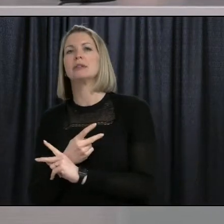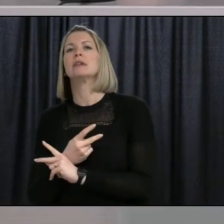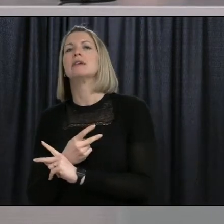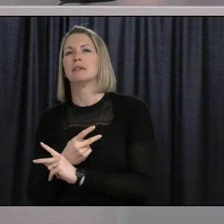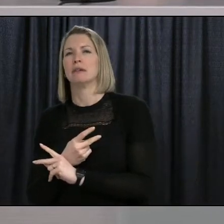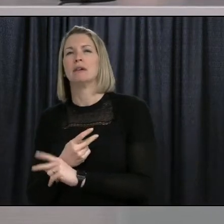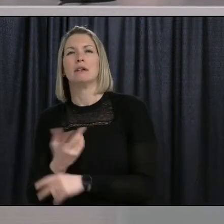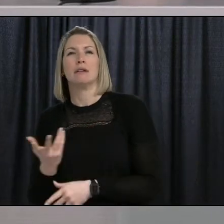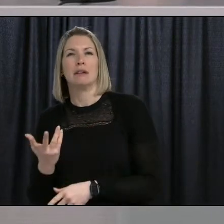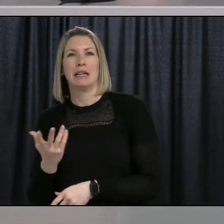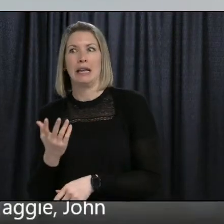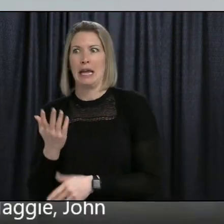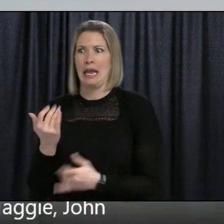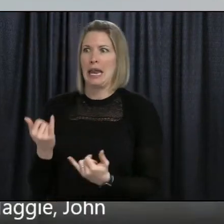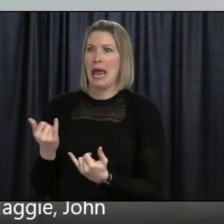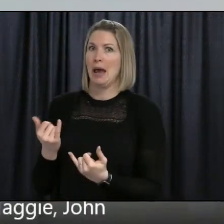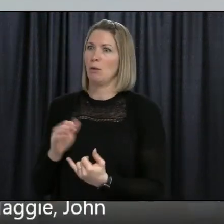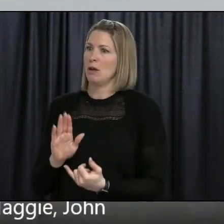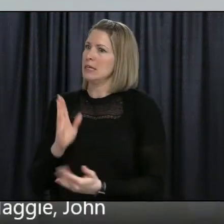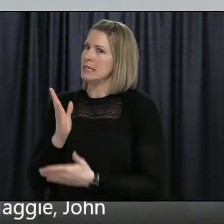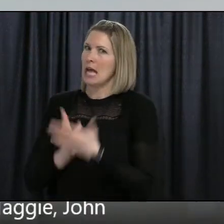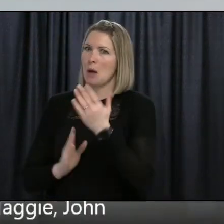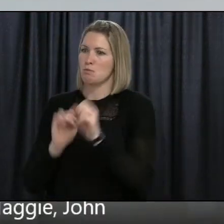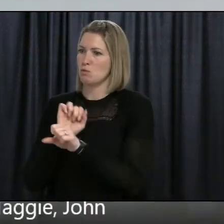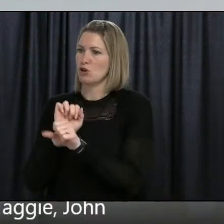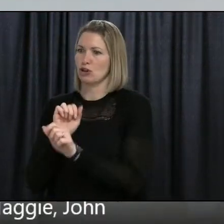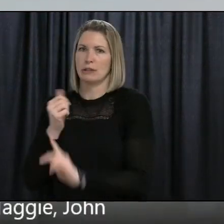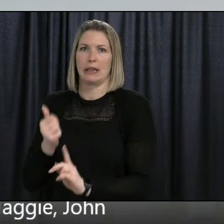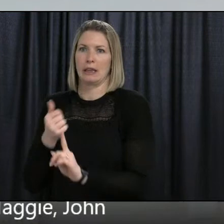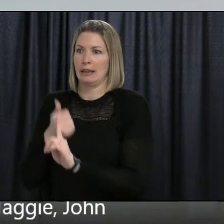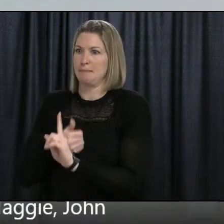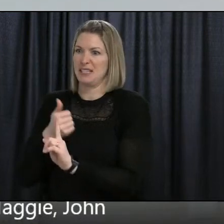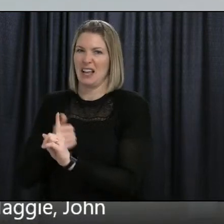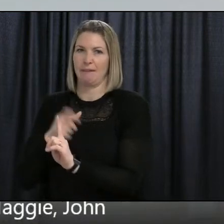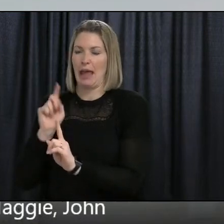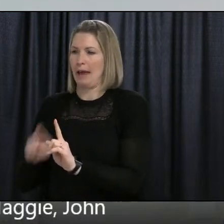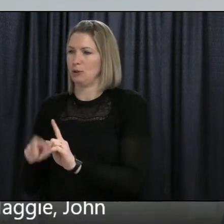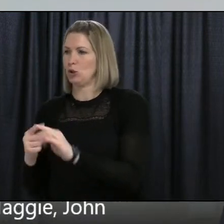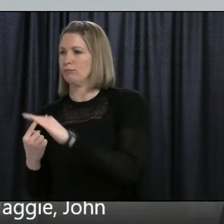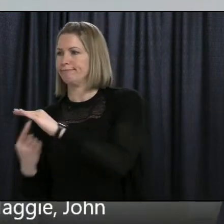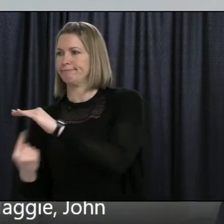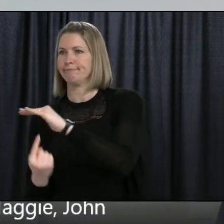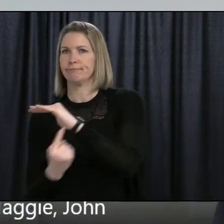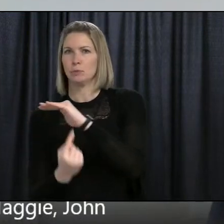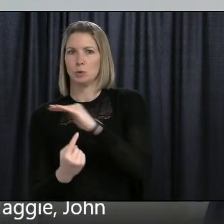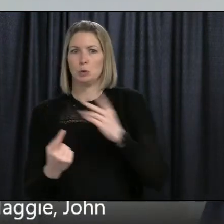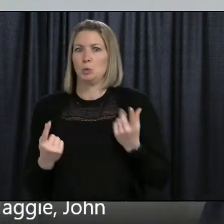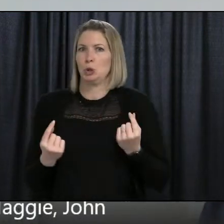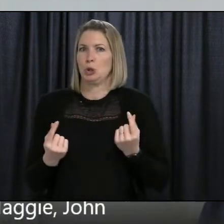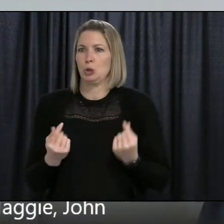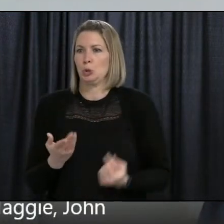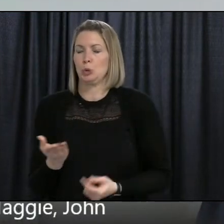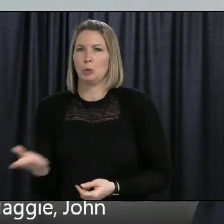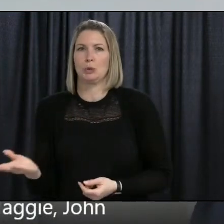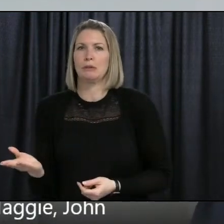other workers having to isolate due to being close contact? Yes, I mean, it's difficult to go into some detail,